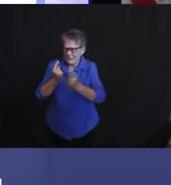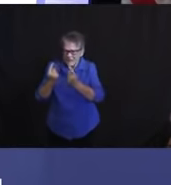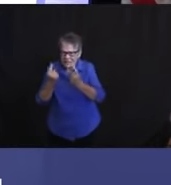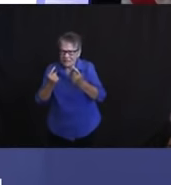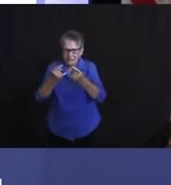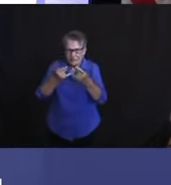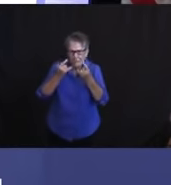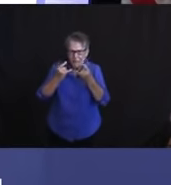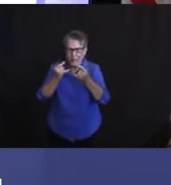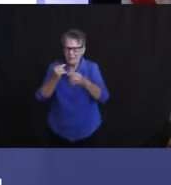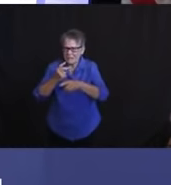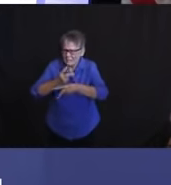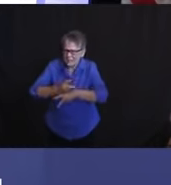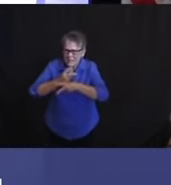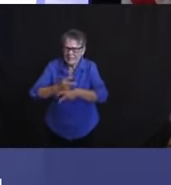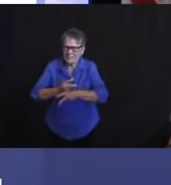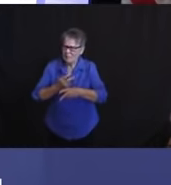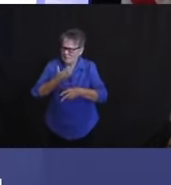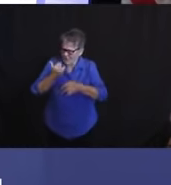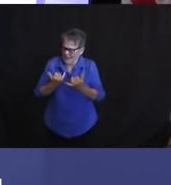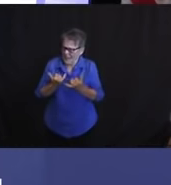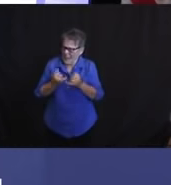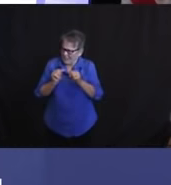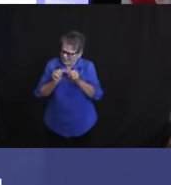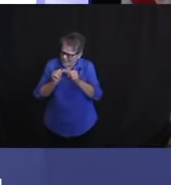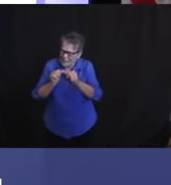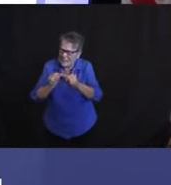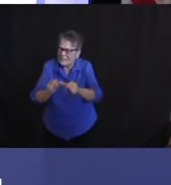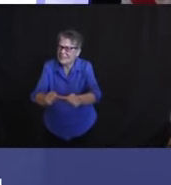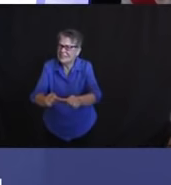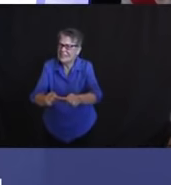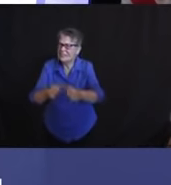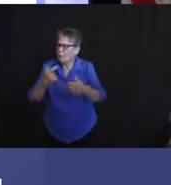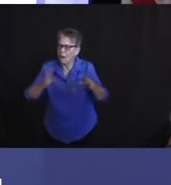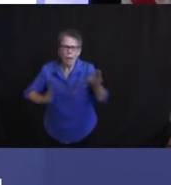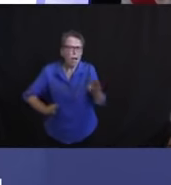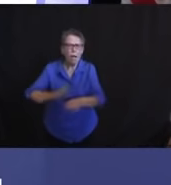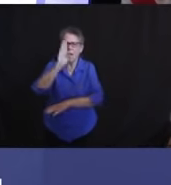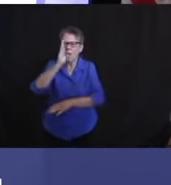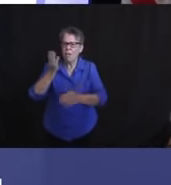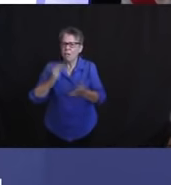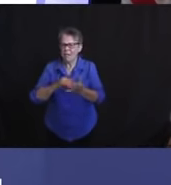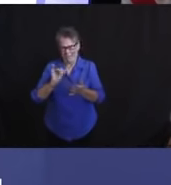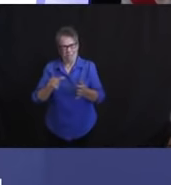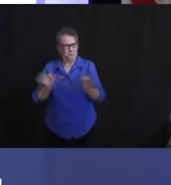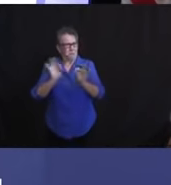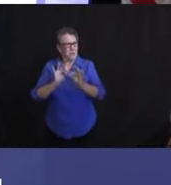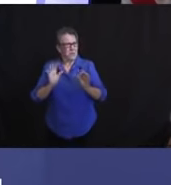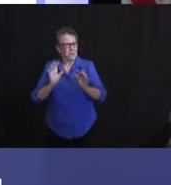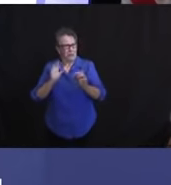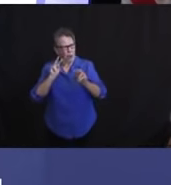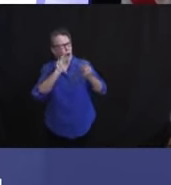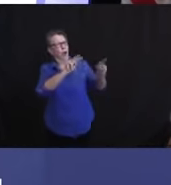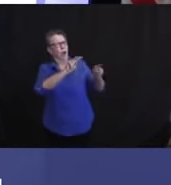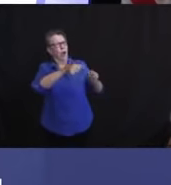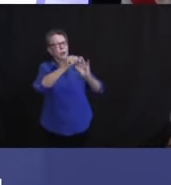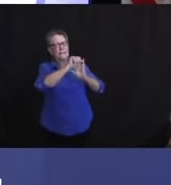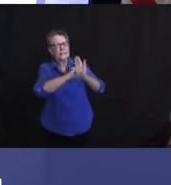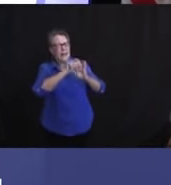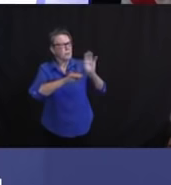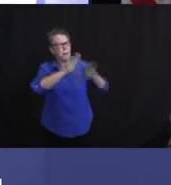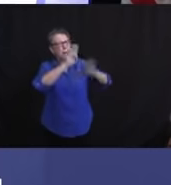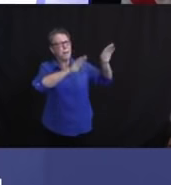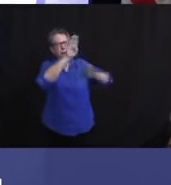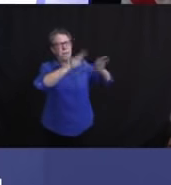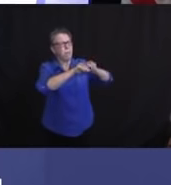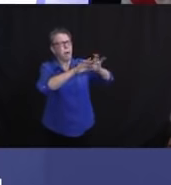Indoor dining is riskier to residents, more riskier than walking in another indoor space such as a mall. The